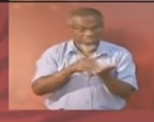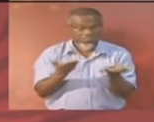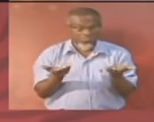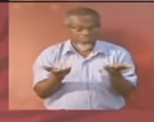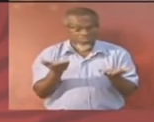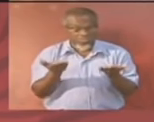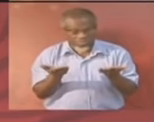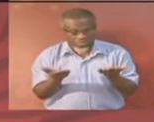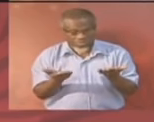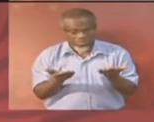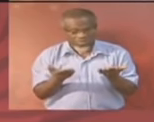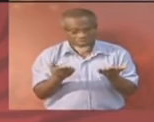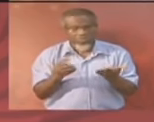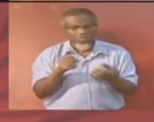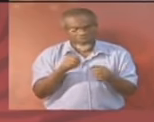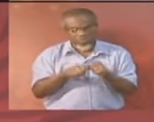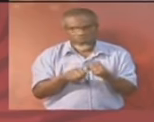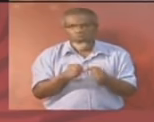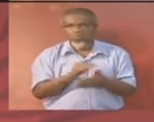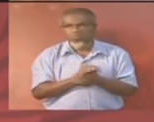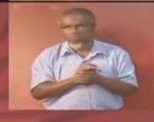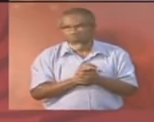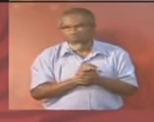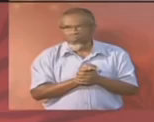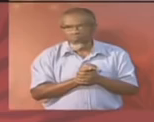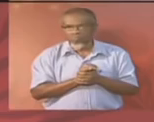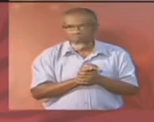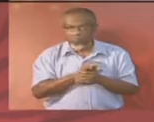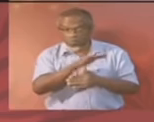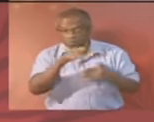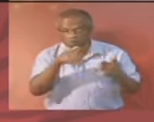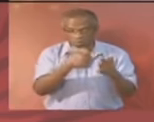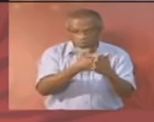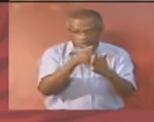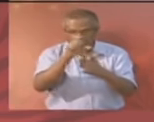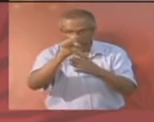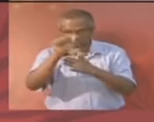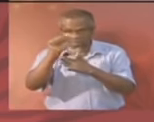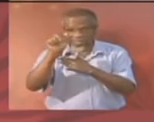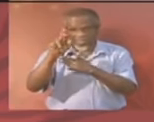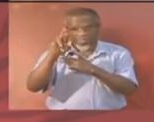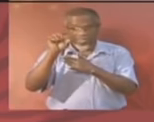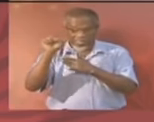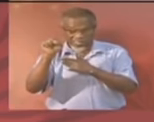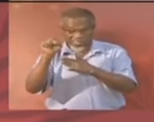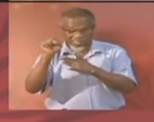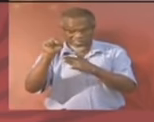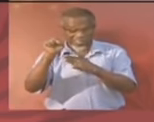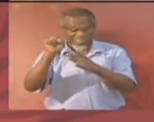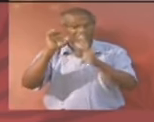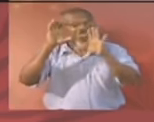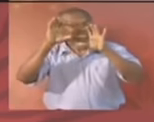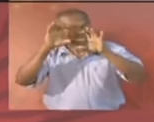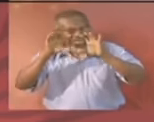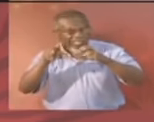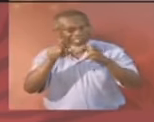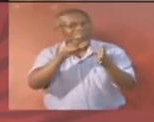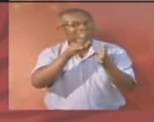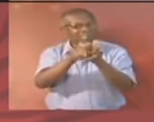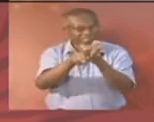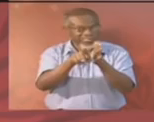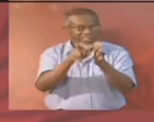that all SARS-CoV-2 lineages, all variants are deadly. The variants of concern, the variants